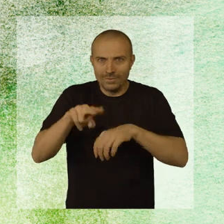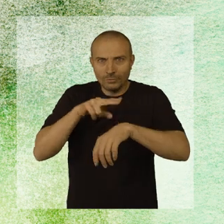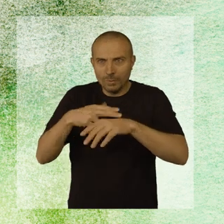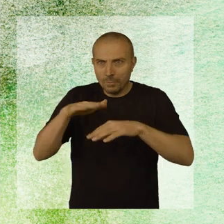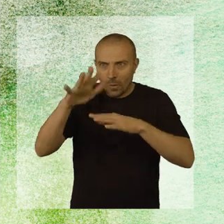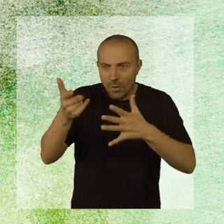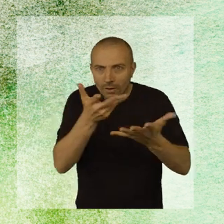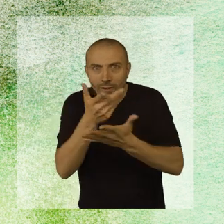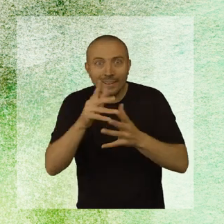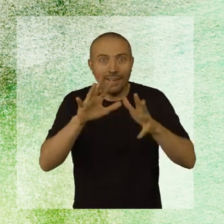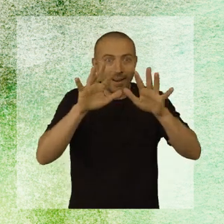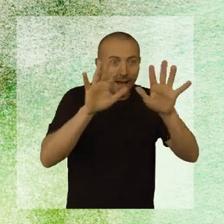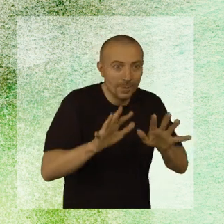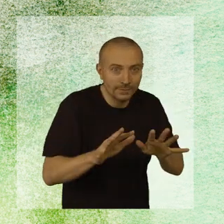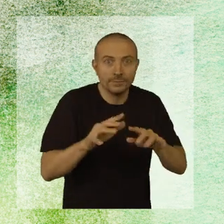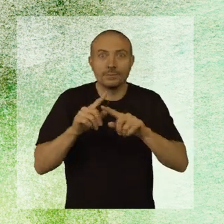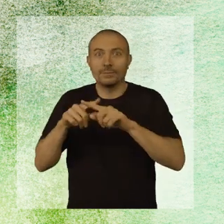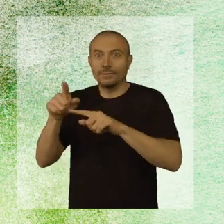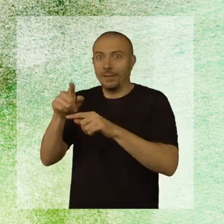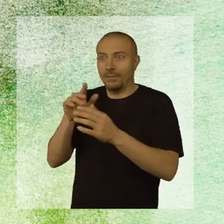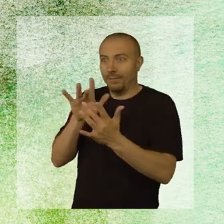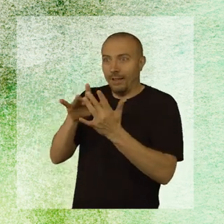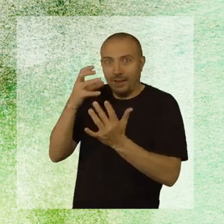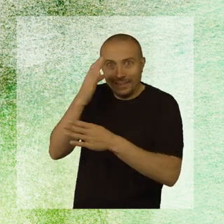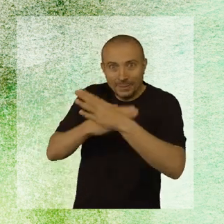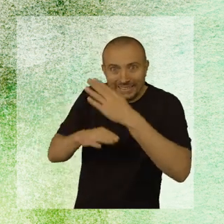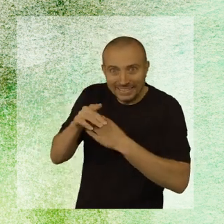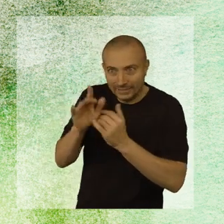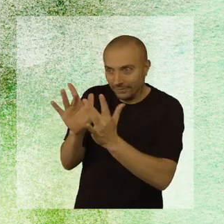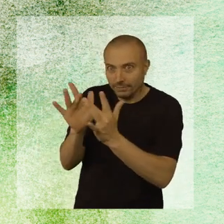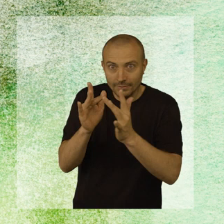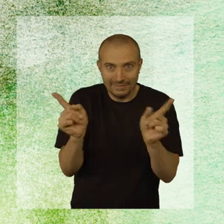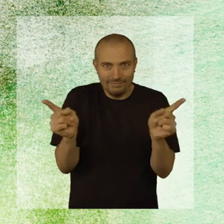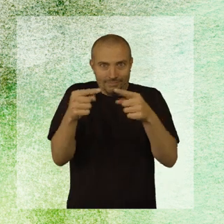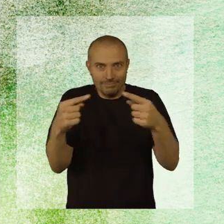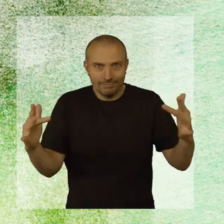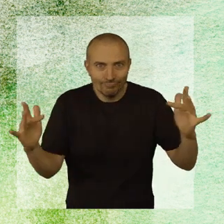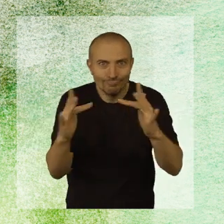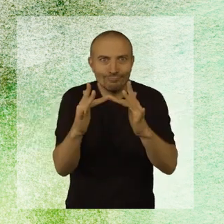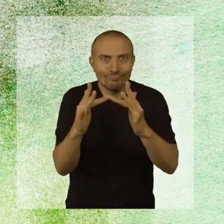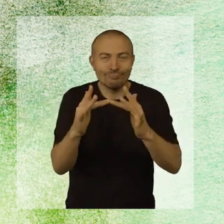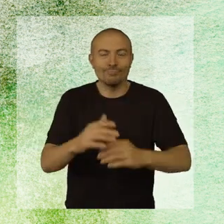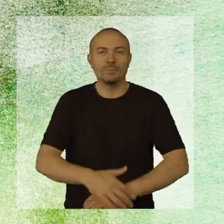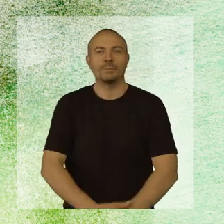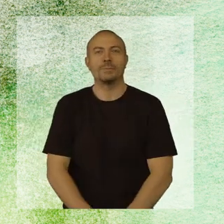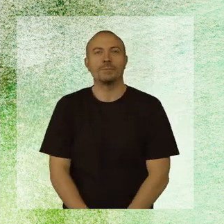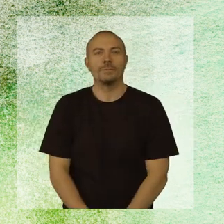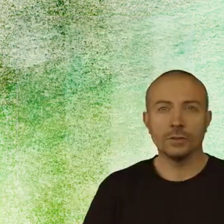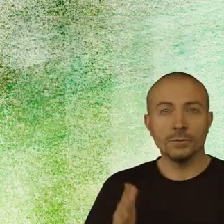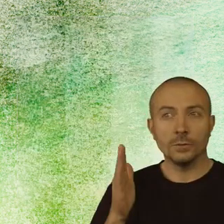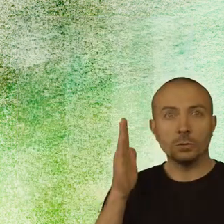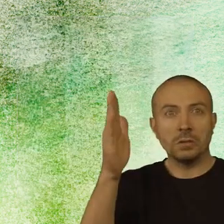levels, for example, that would be dialogue between disability focal points and climate action focal